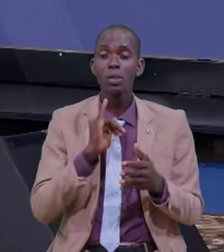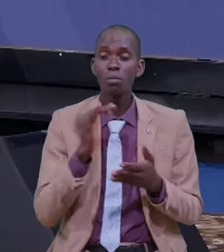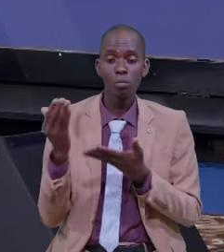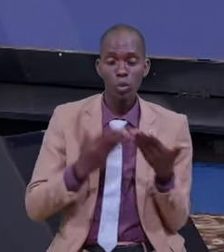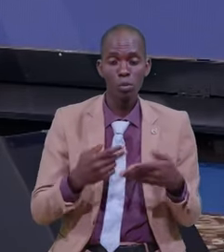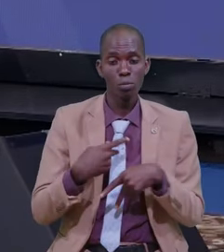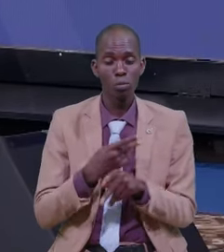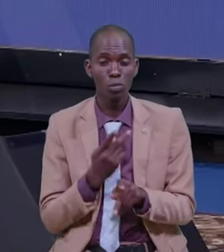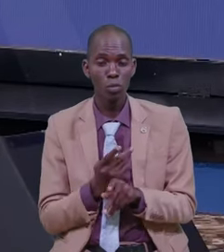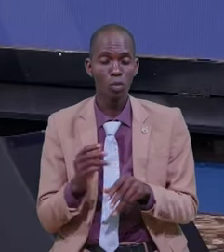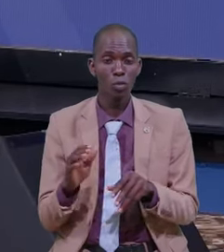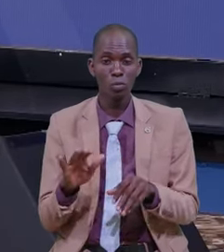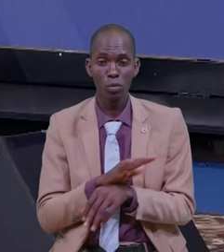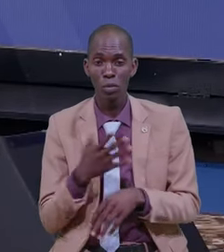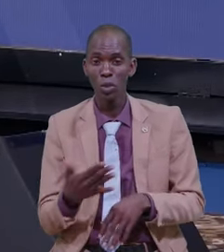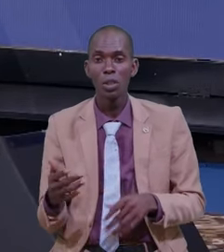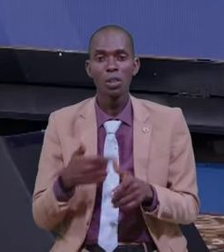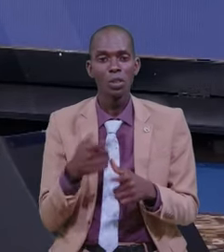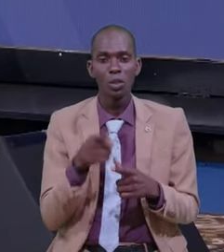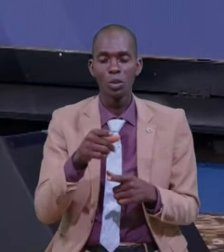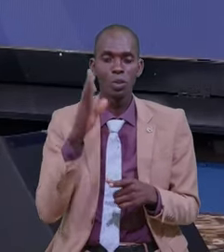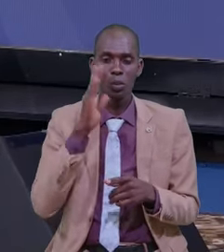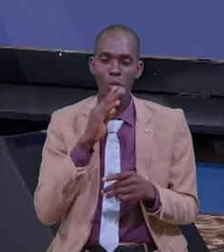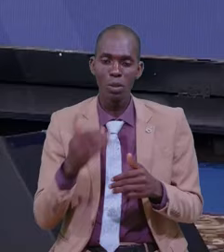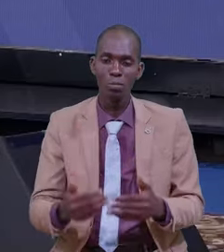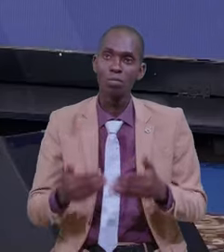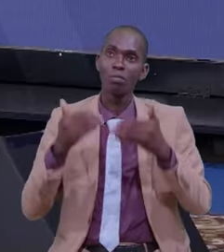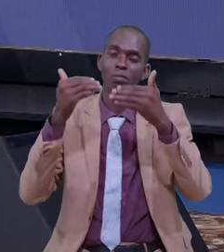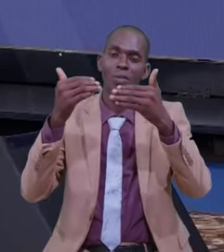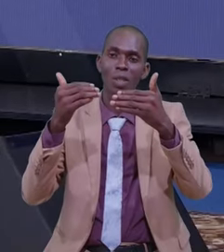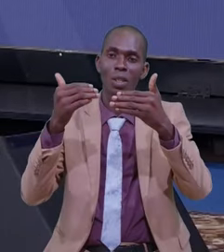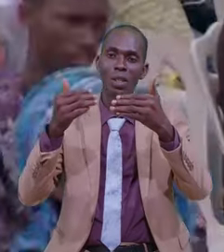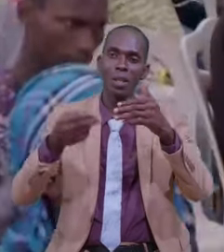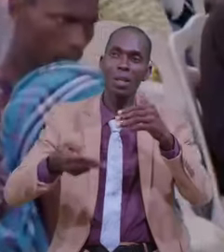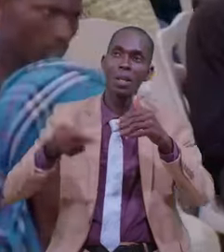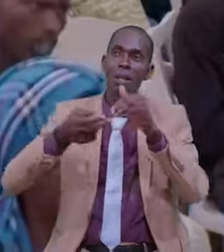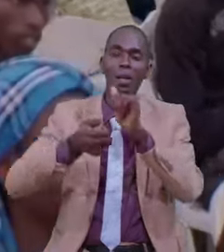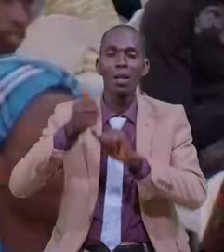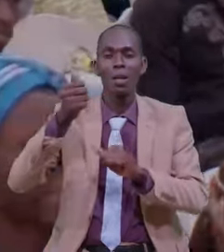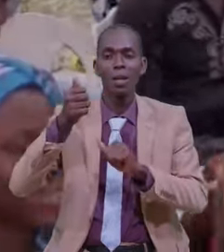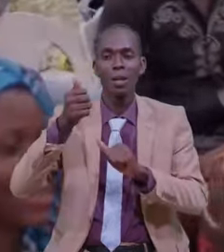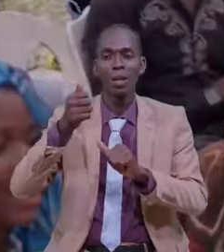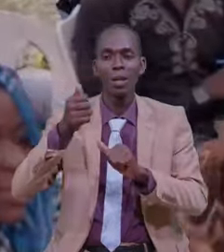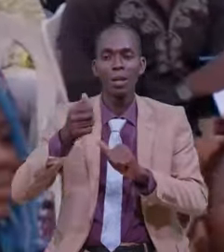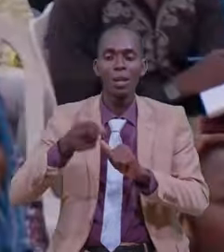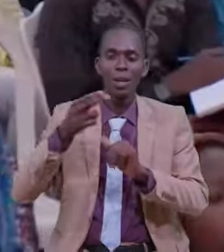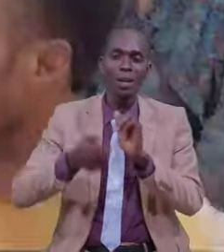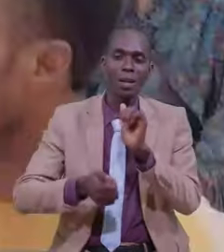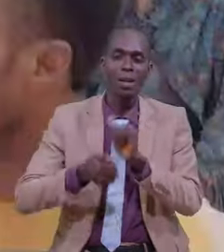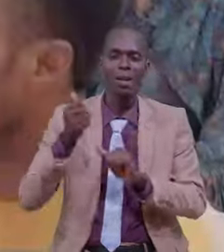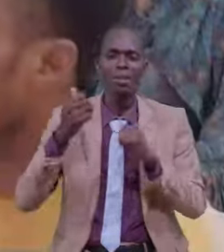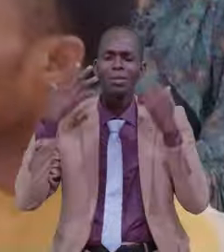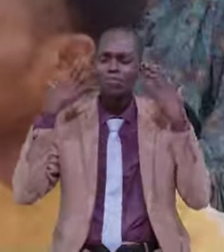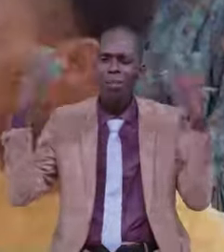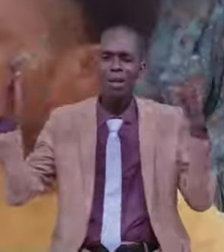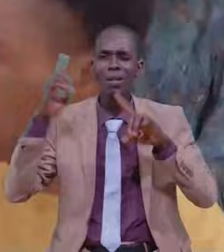also, you'll be promoted higher. Higher. Thunderous amen.